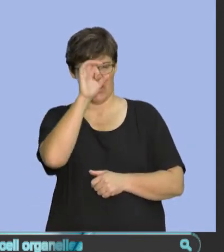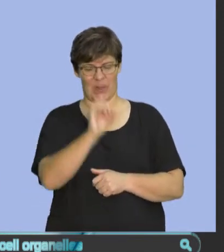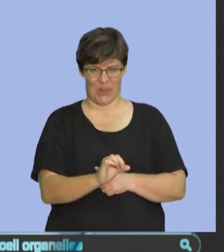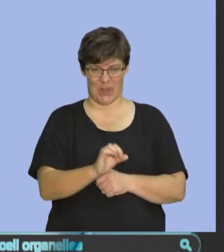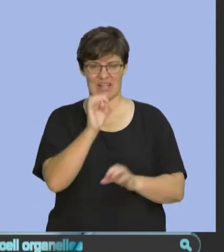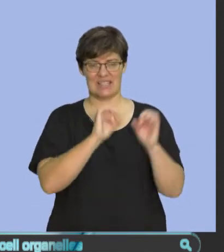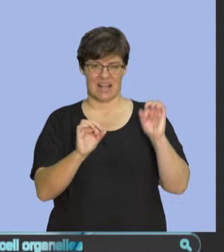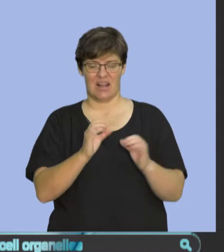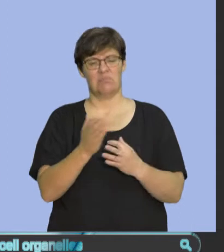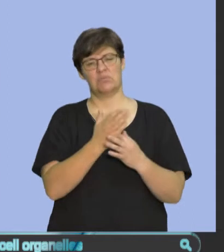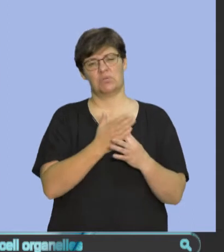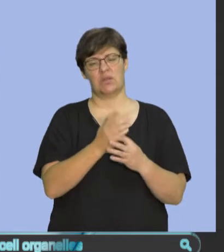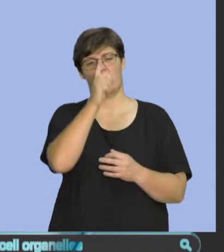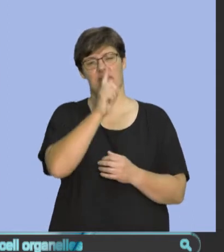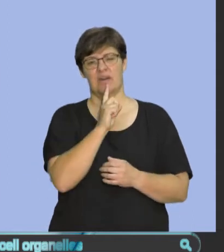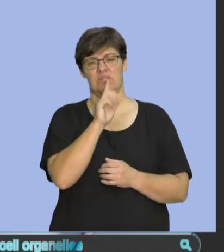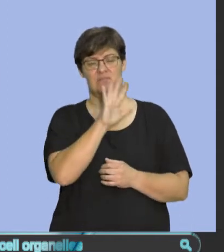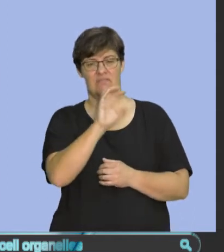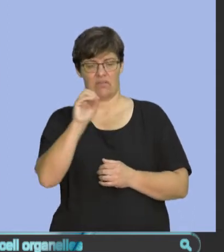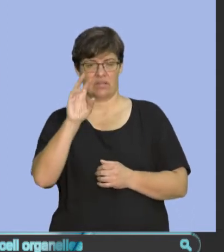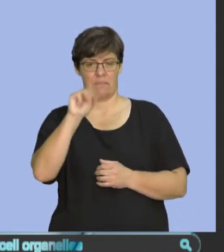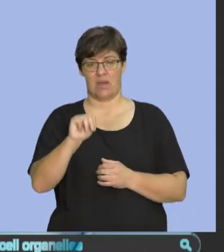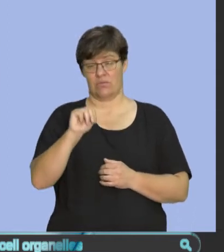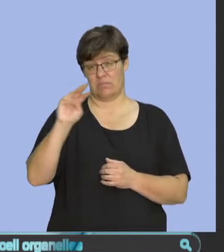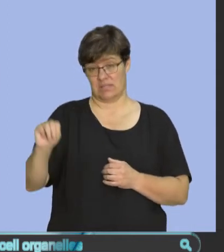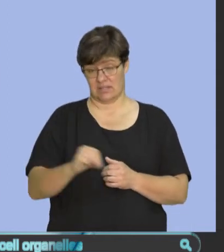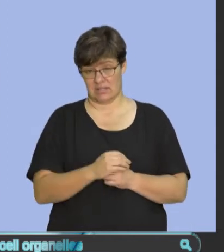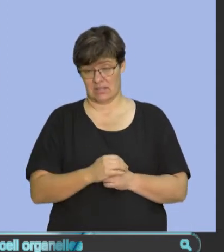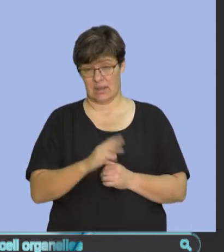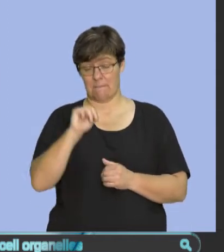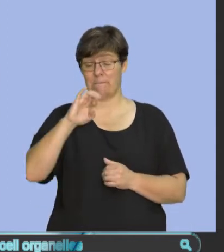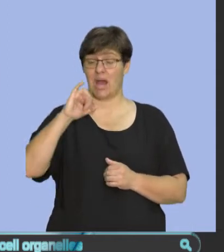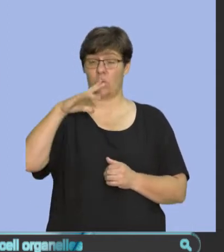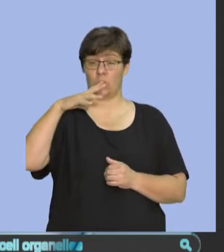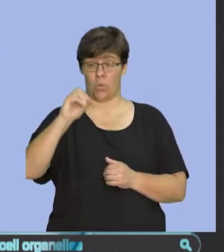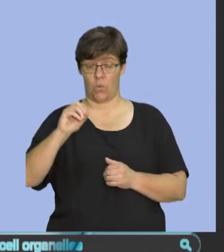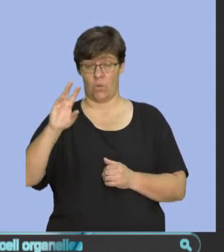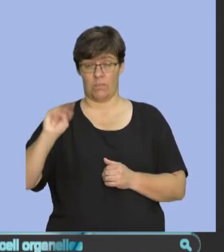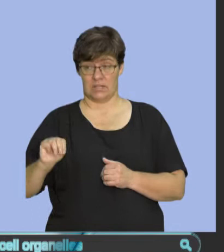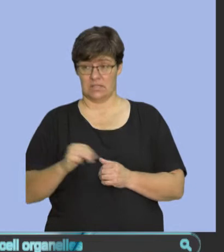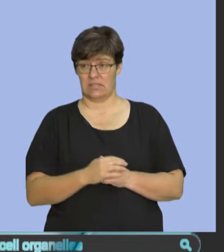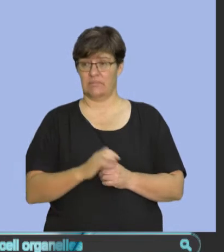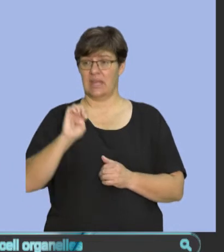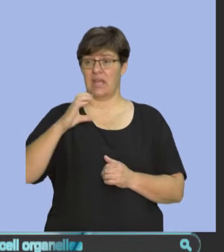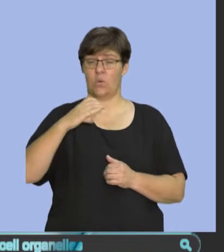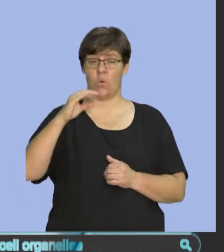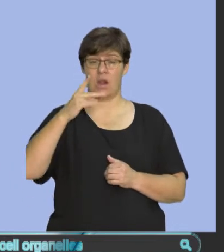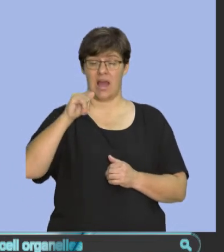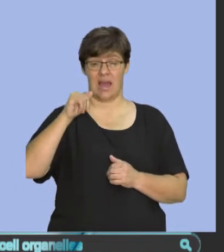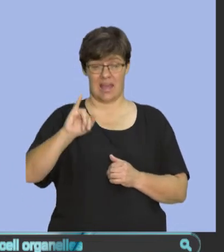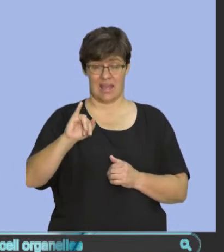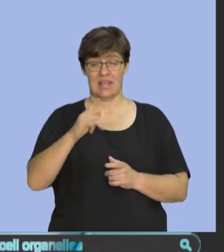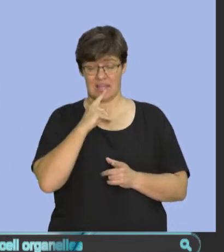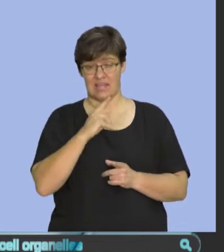between 1,500 micrometers. E. coli, which would be bacteria that are rod-shaped bacteria that are